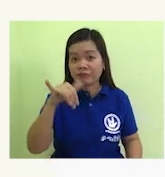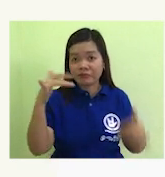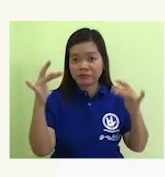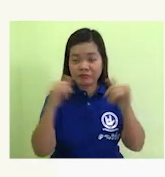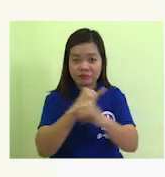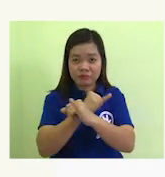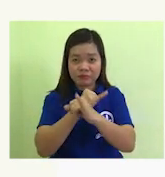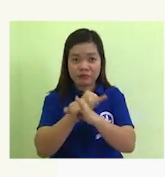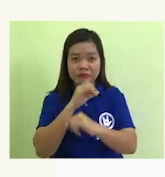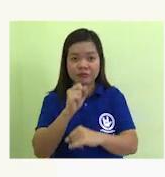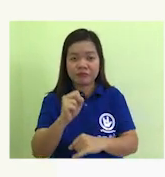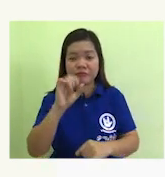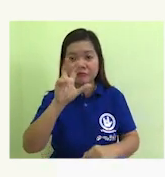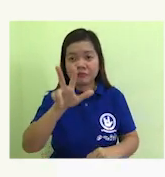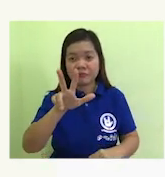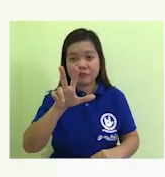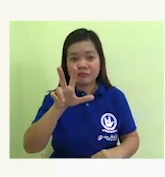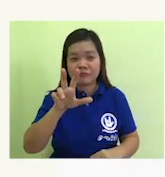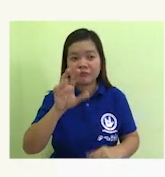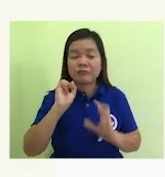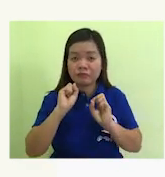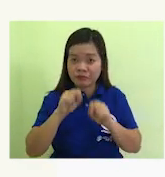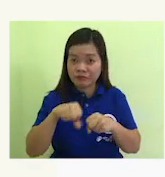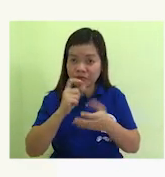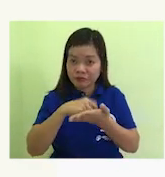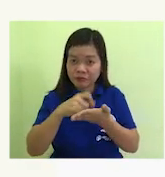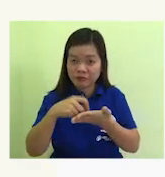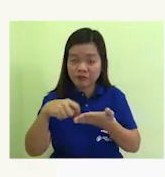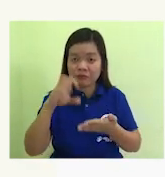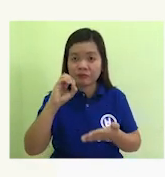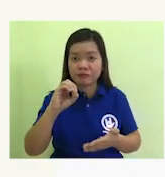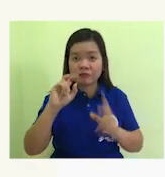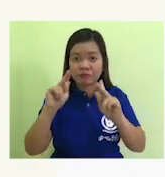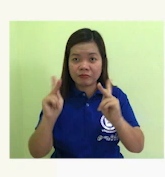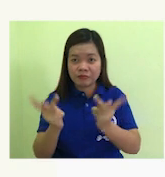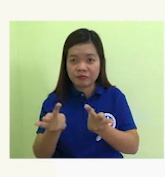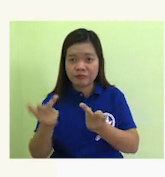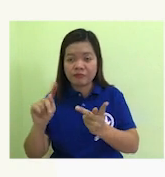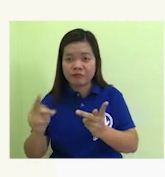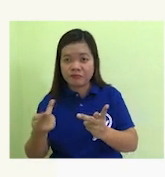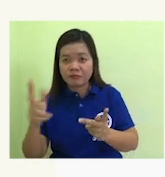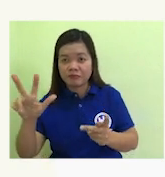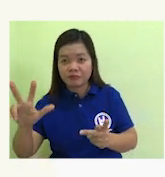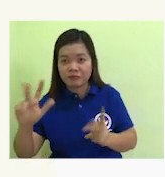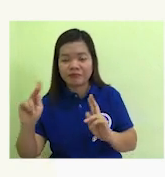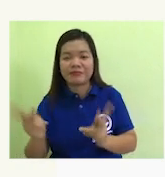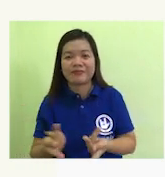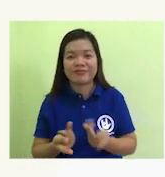y-intercept is 3, or it can be written as 0, 3.